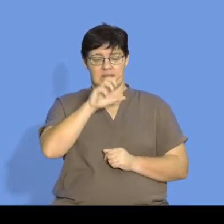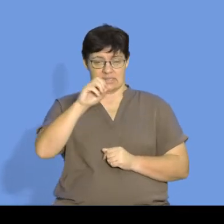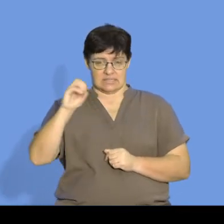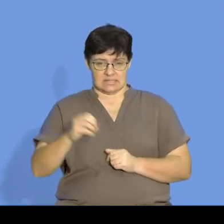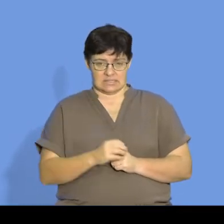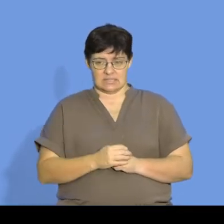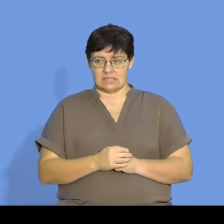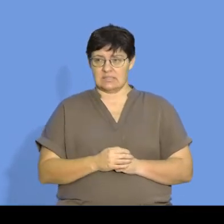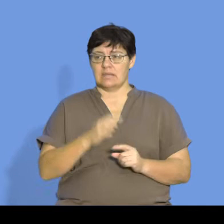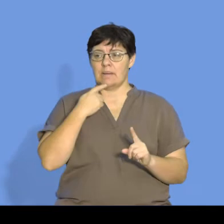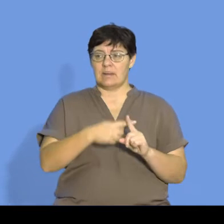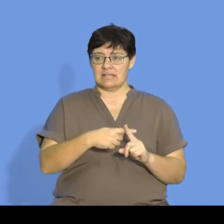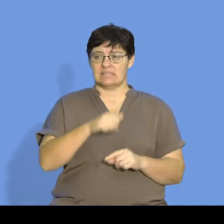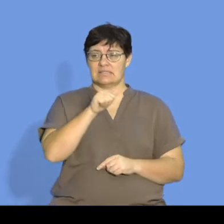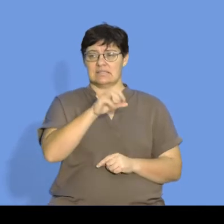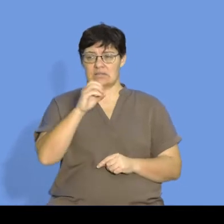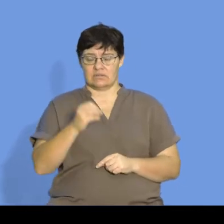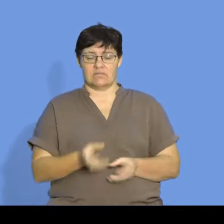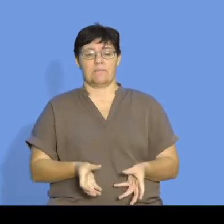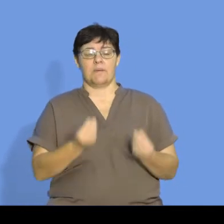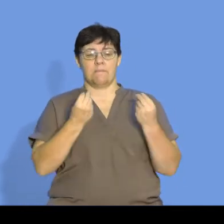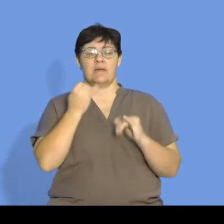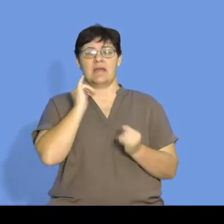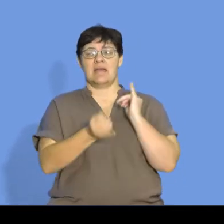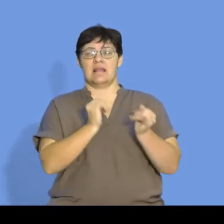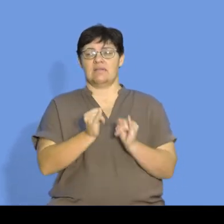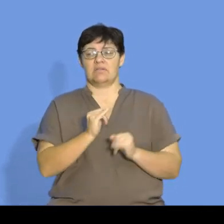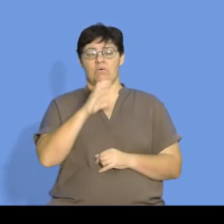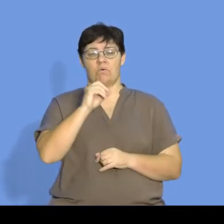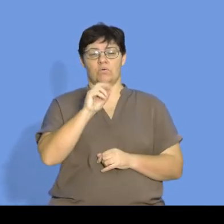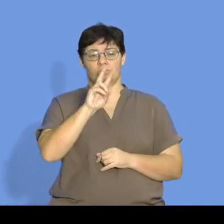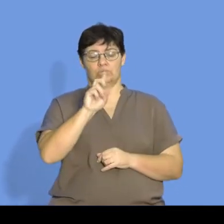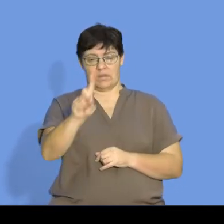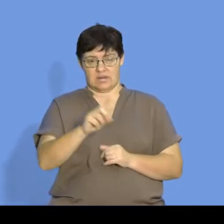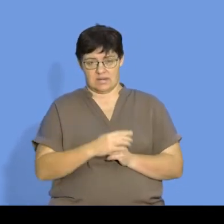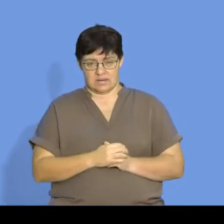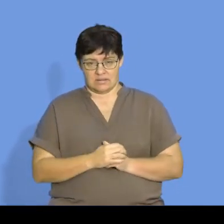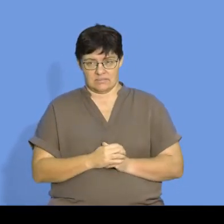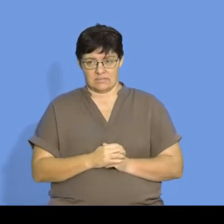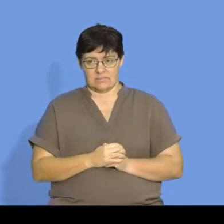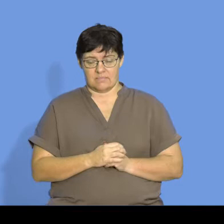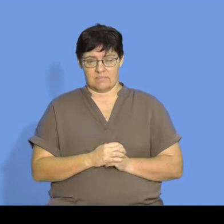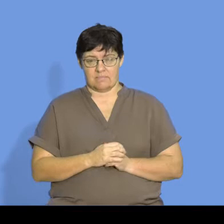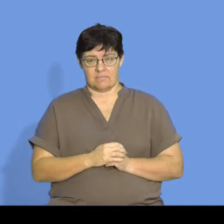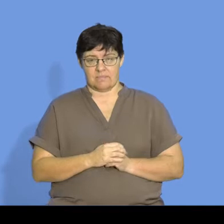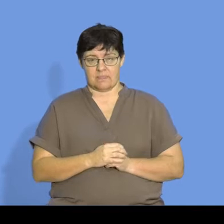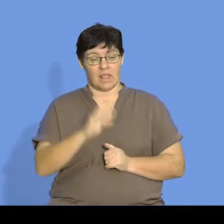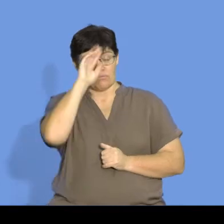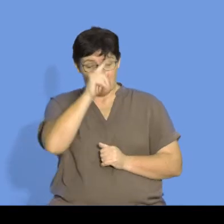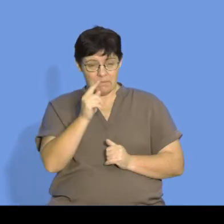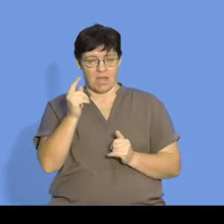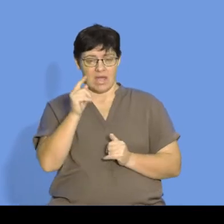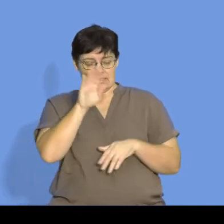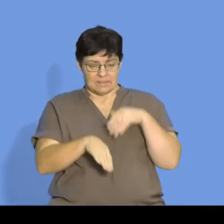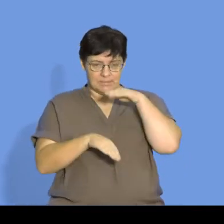components, 9,700 plus the 600 to give you a figure of 11,021.